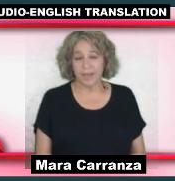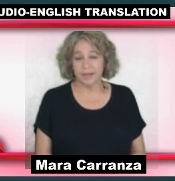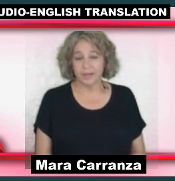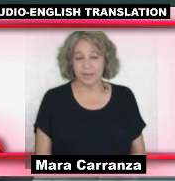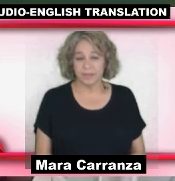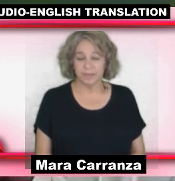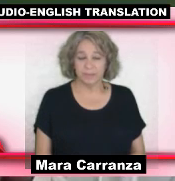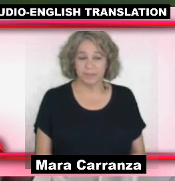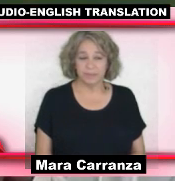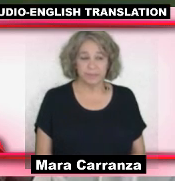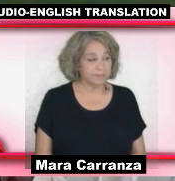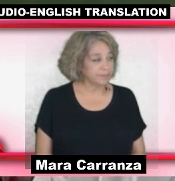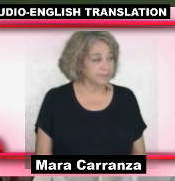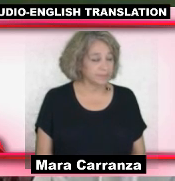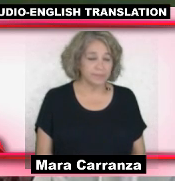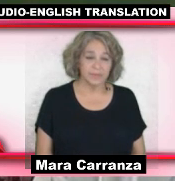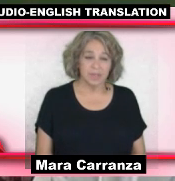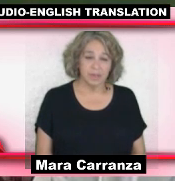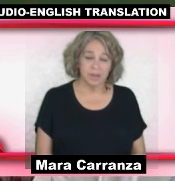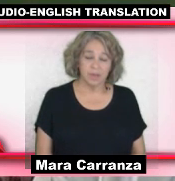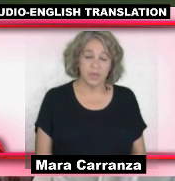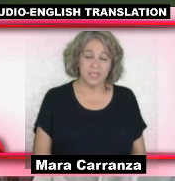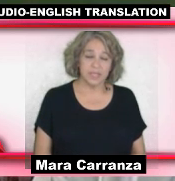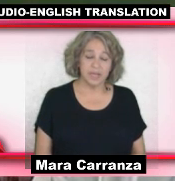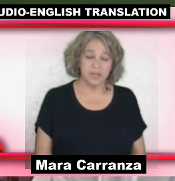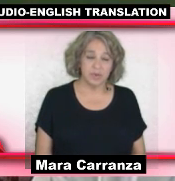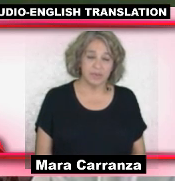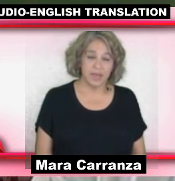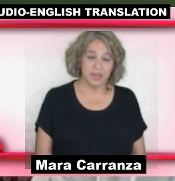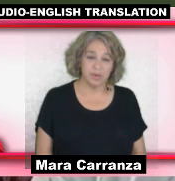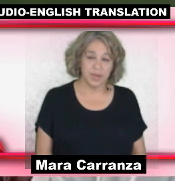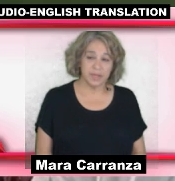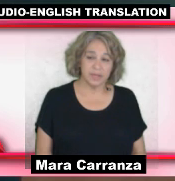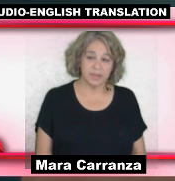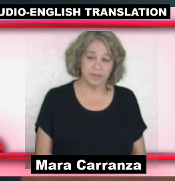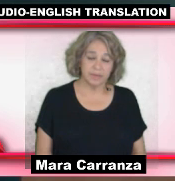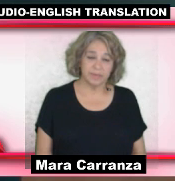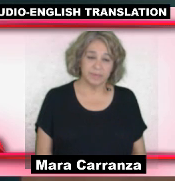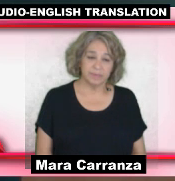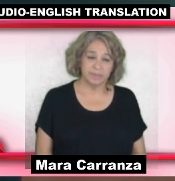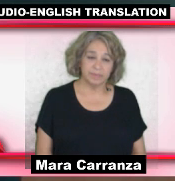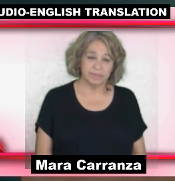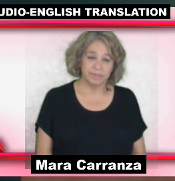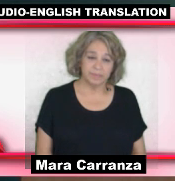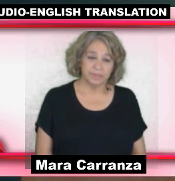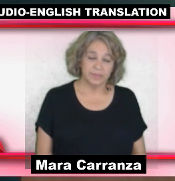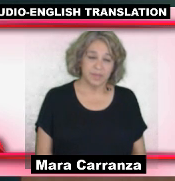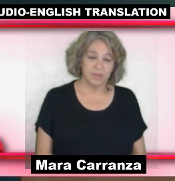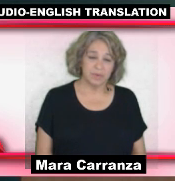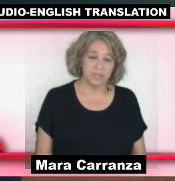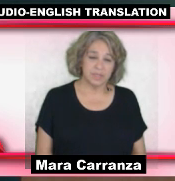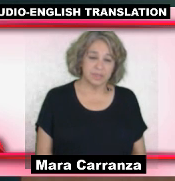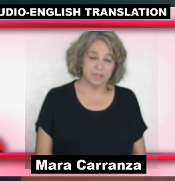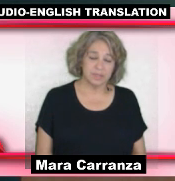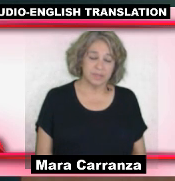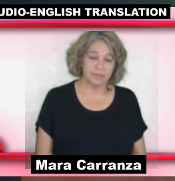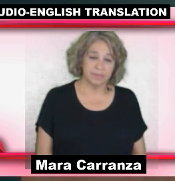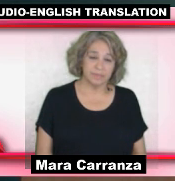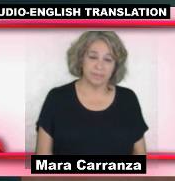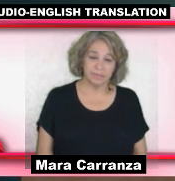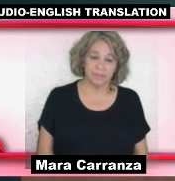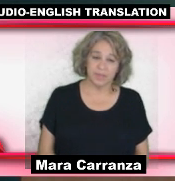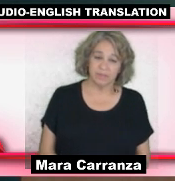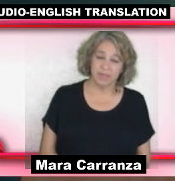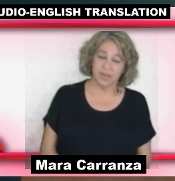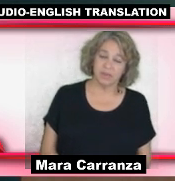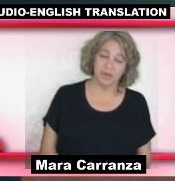y, and se decidió evaluar we decided to evaluate el resultado the results del